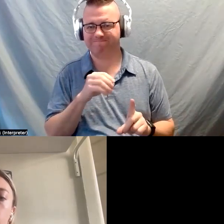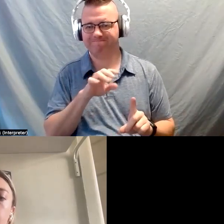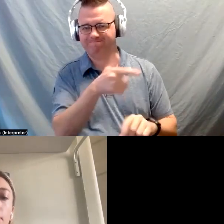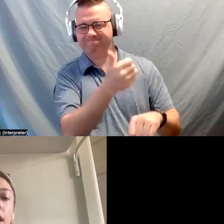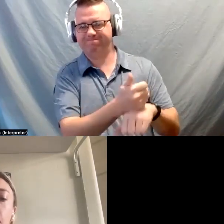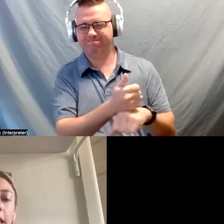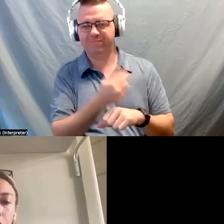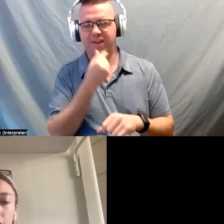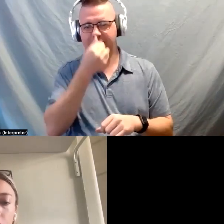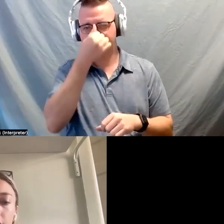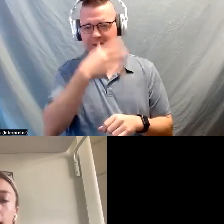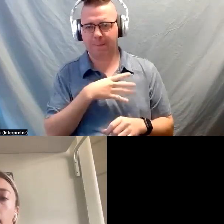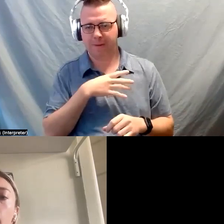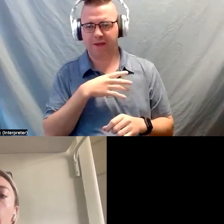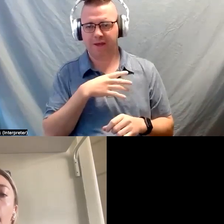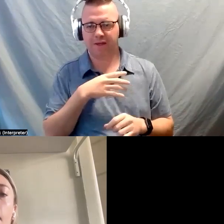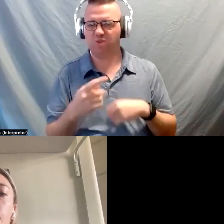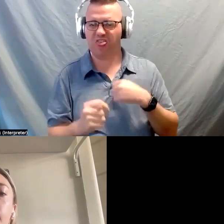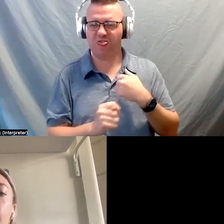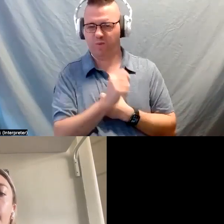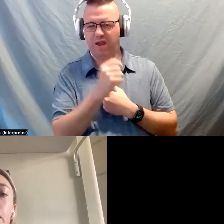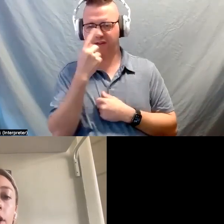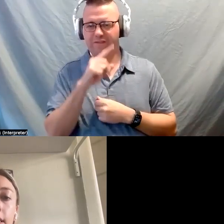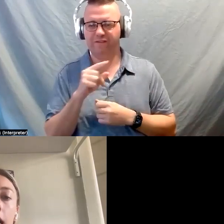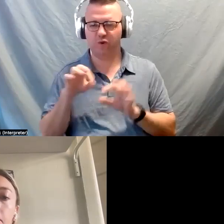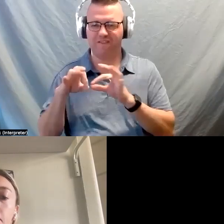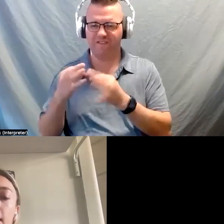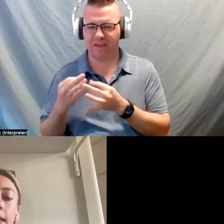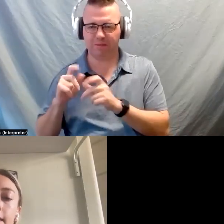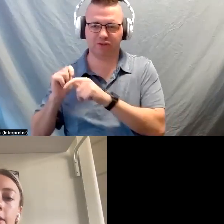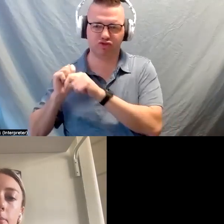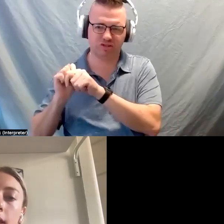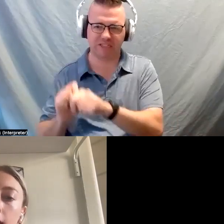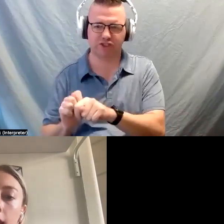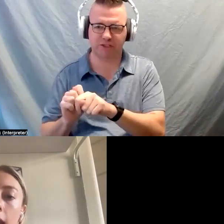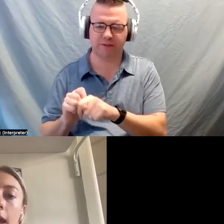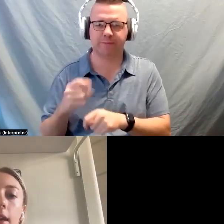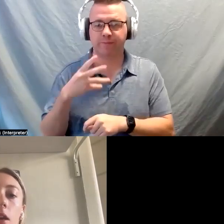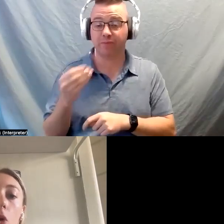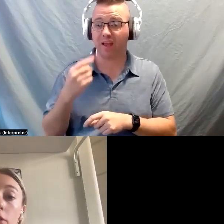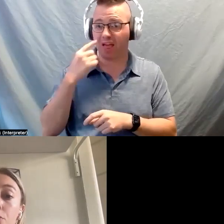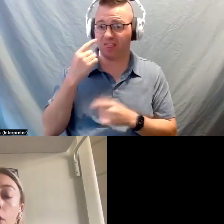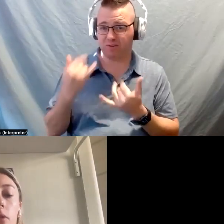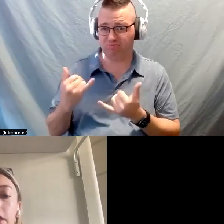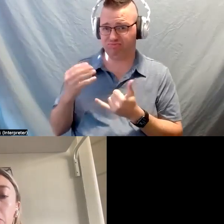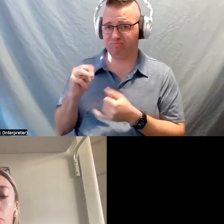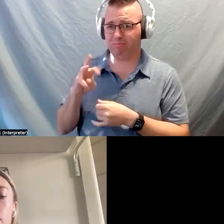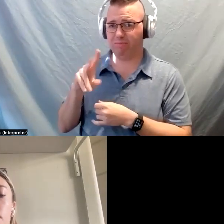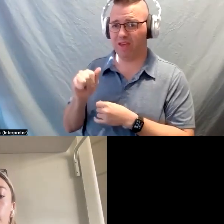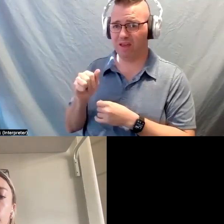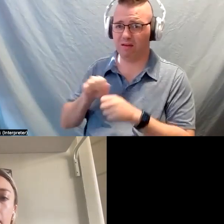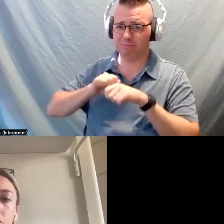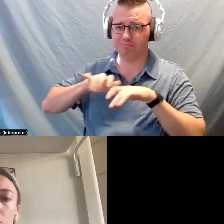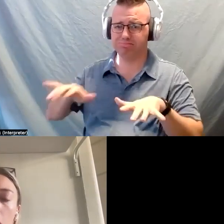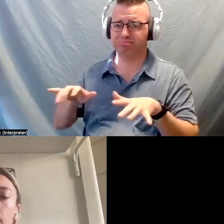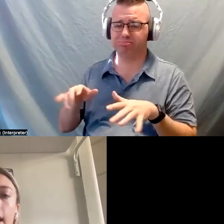threats to concepts of family and tradition. And in current times, media is still playing a large role in the